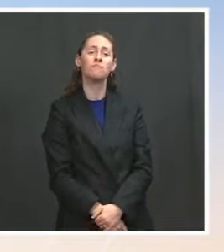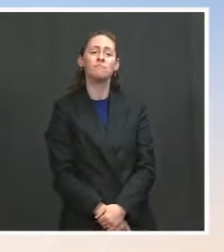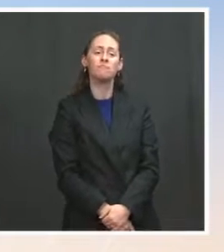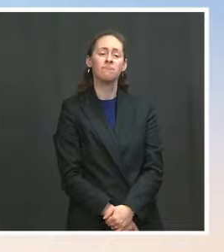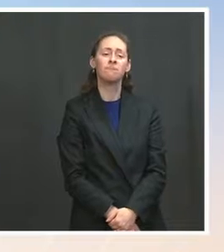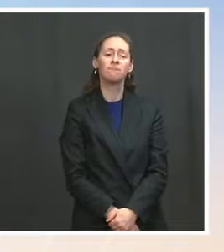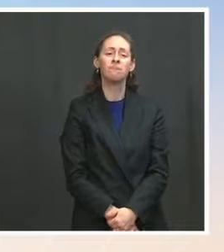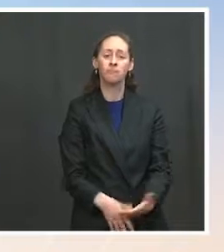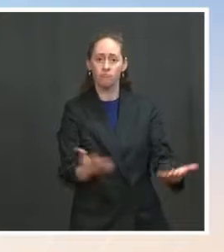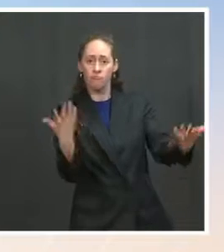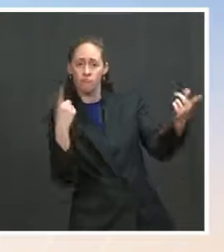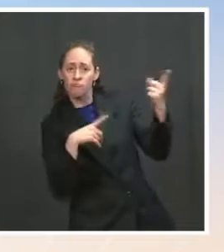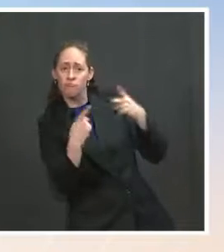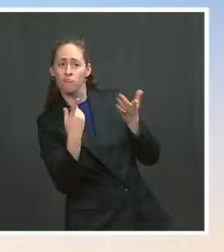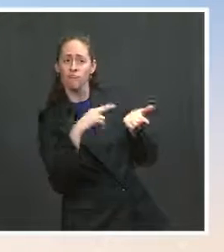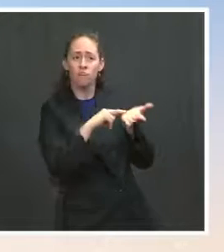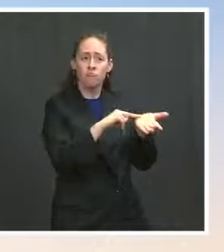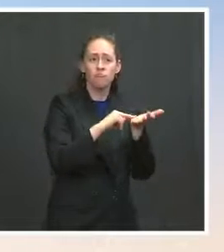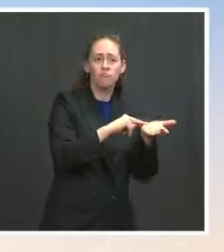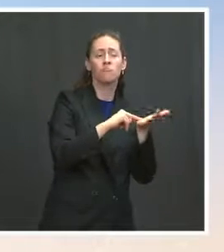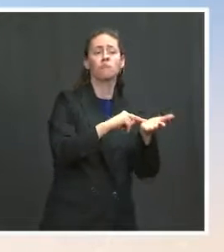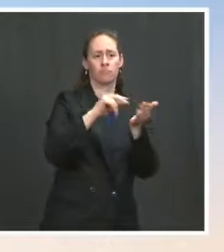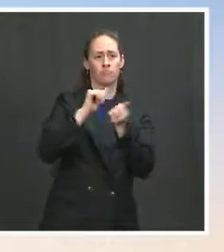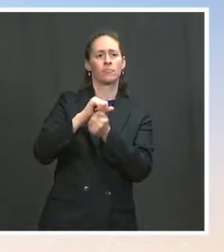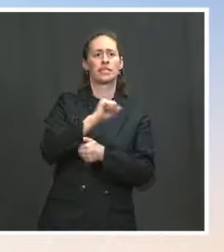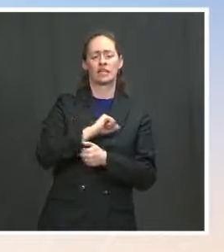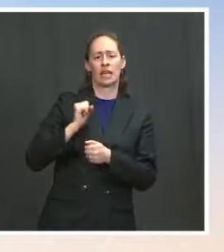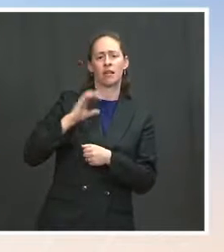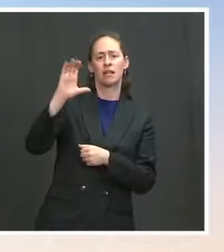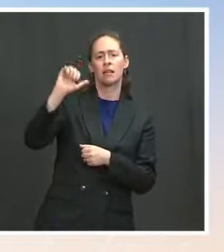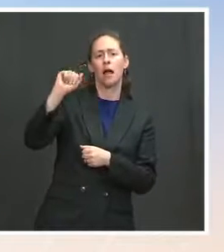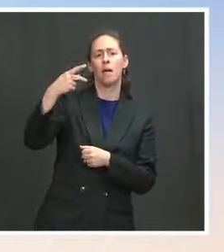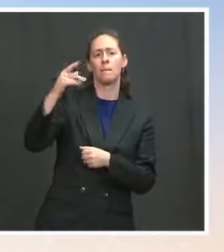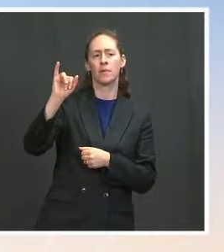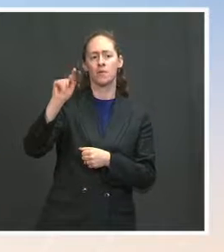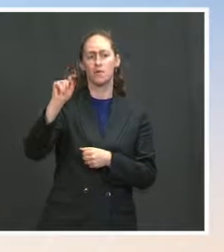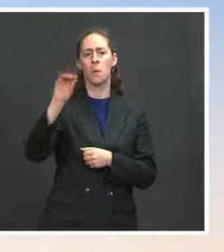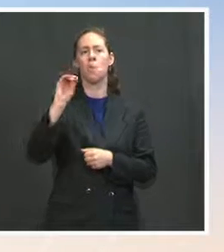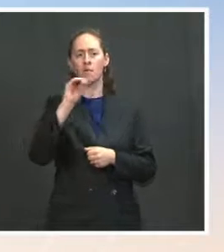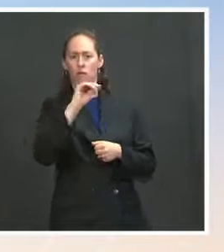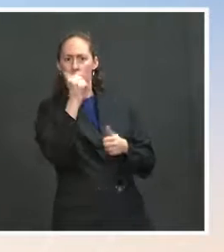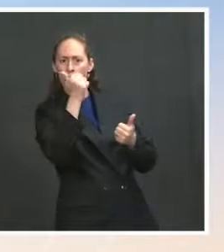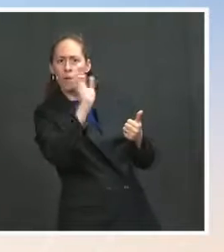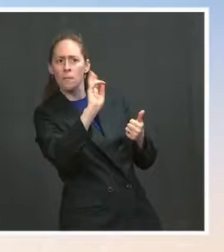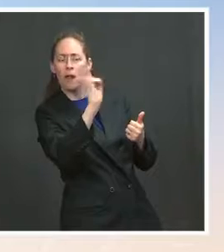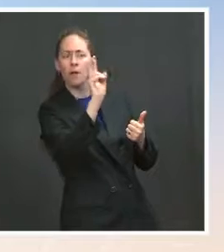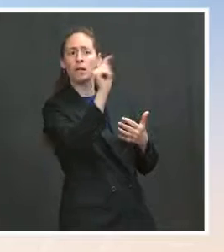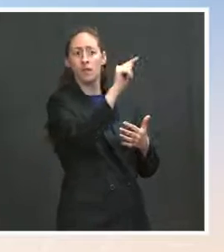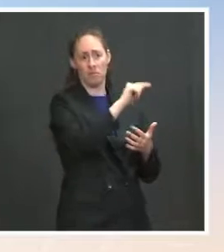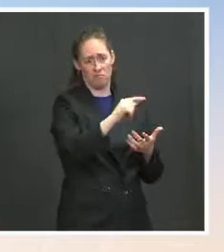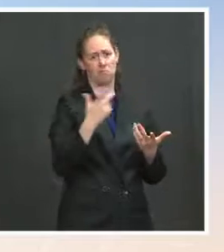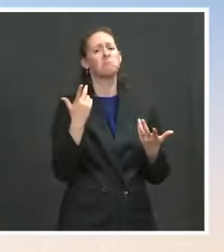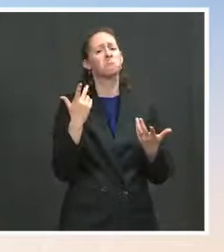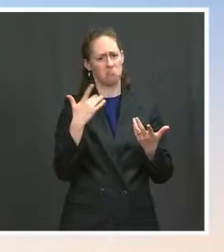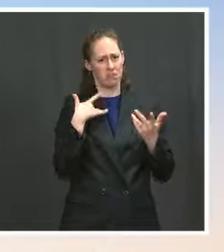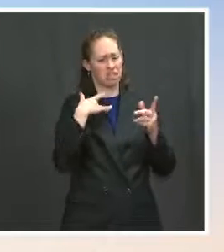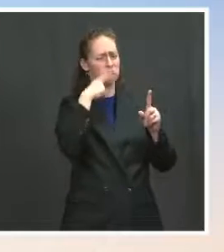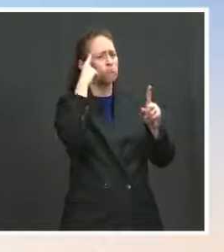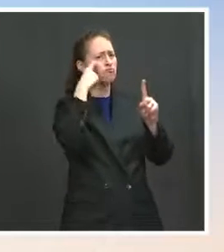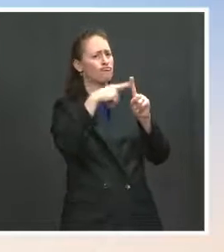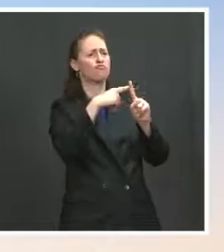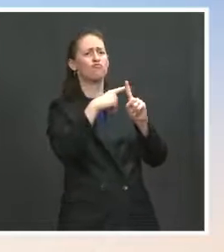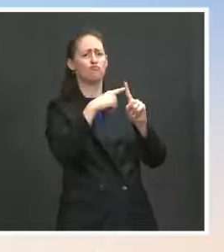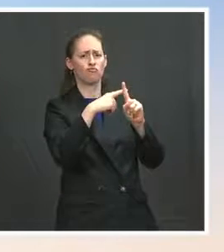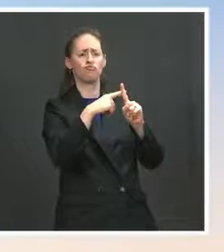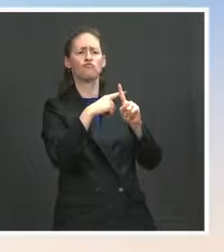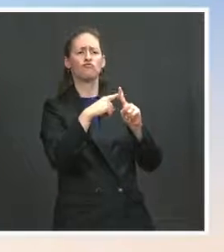Senator Capito and the other Republicans who have been a part of that have been operating in good faith. Now, a negotiation, as you know, Steve, from covering a lot of these, is